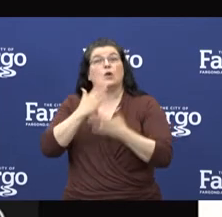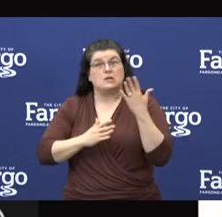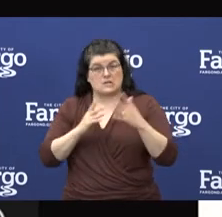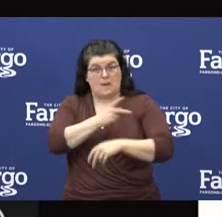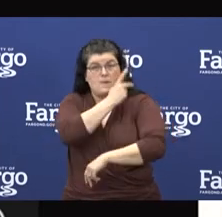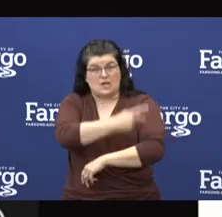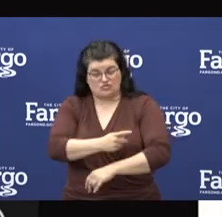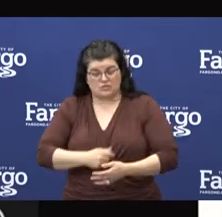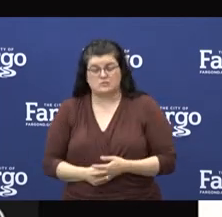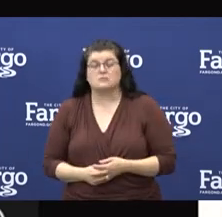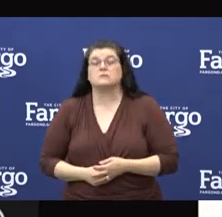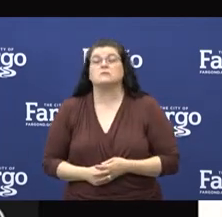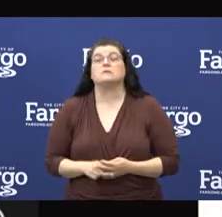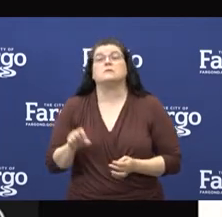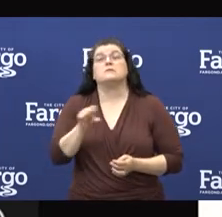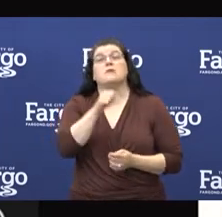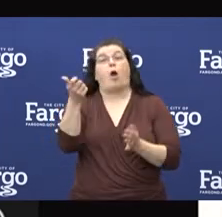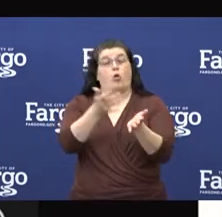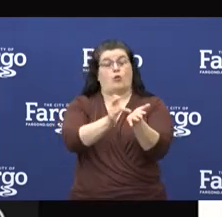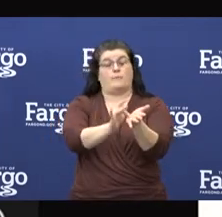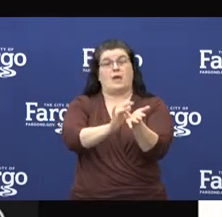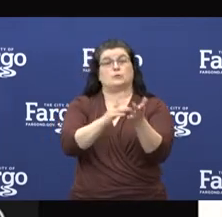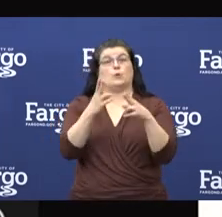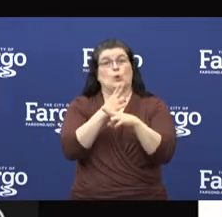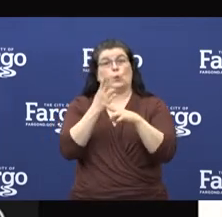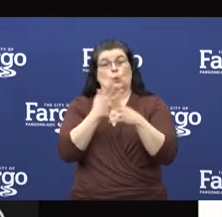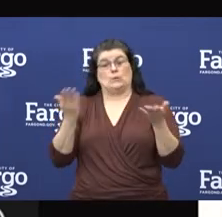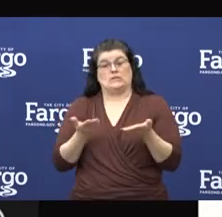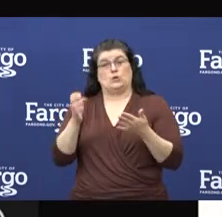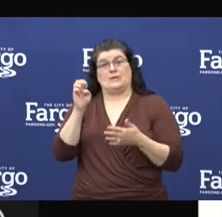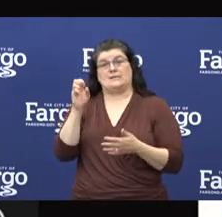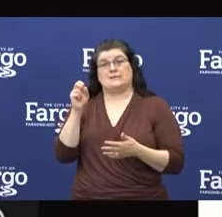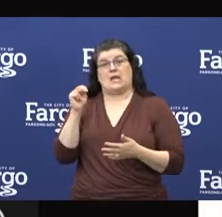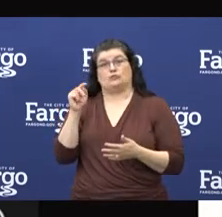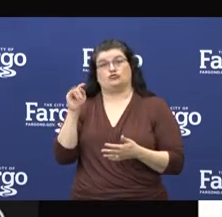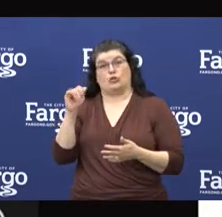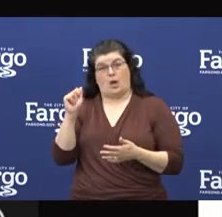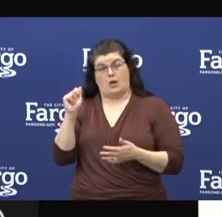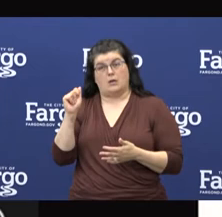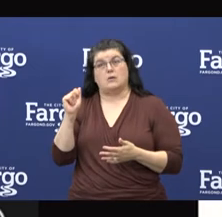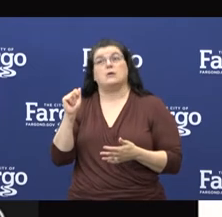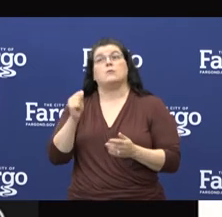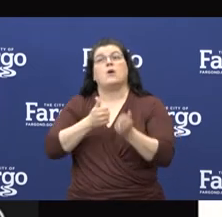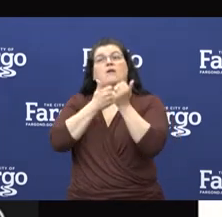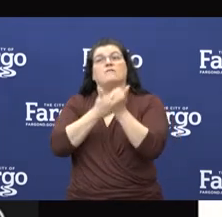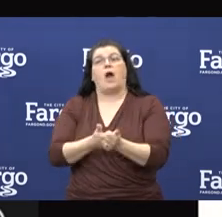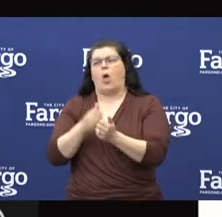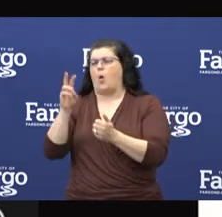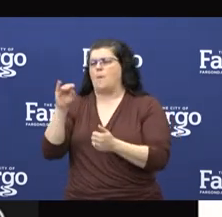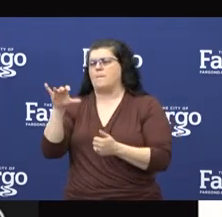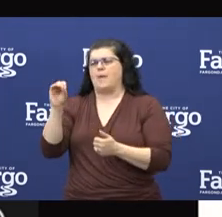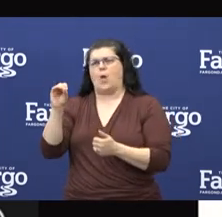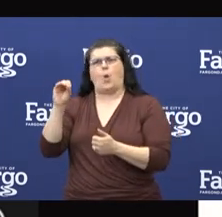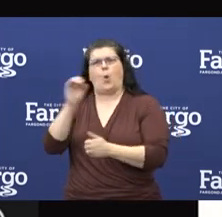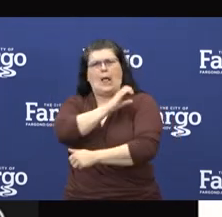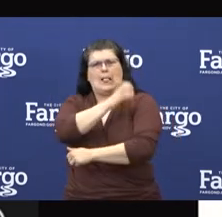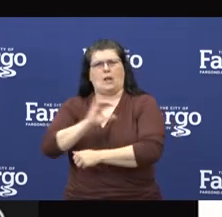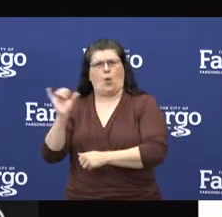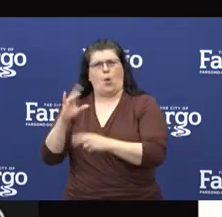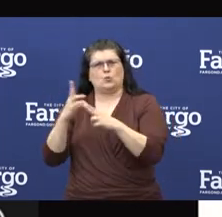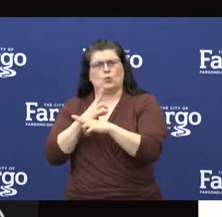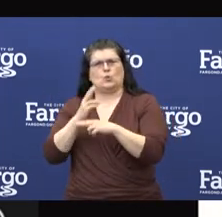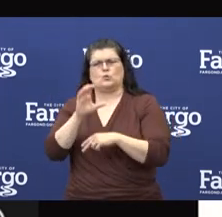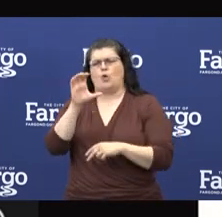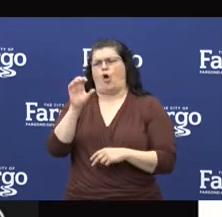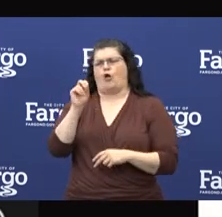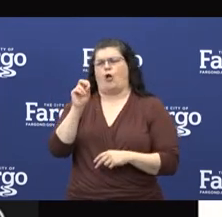One of the other medications that we've used at Essentia, basically following along with a Mayo Clinic protocol, is the use of